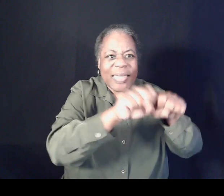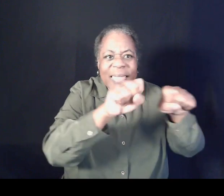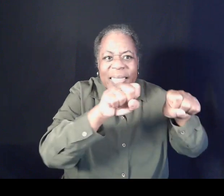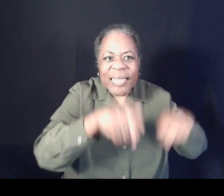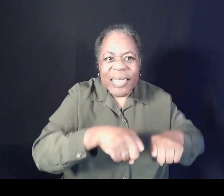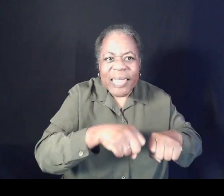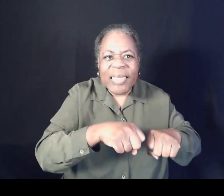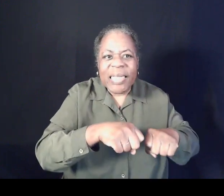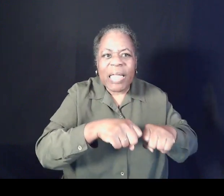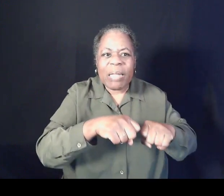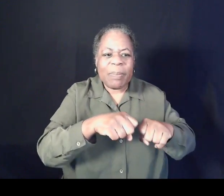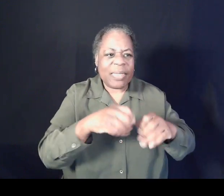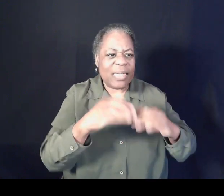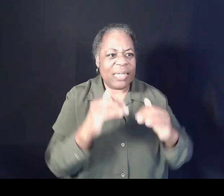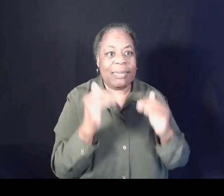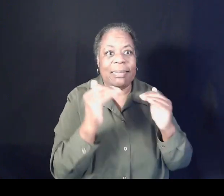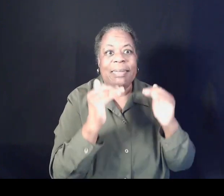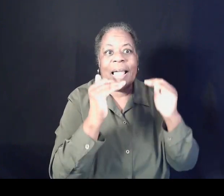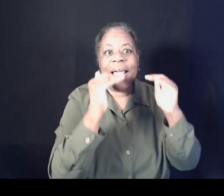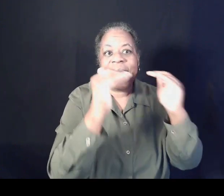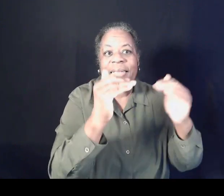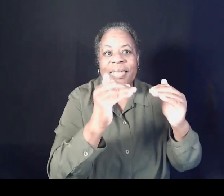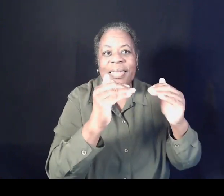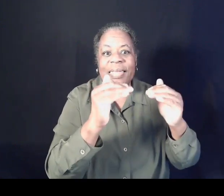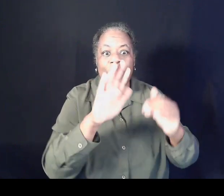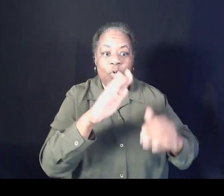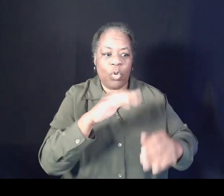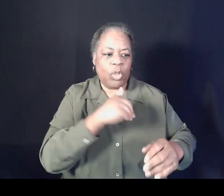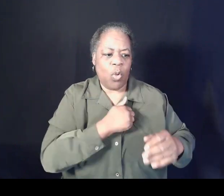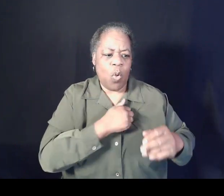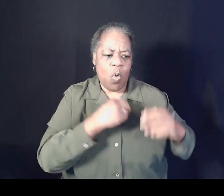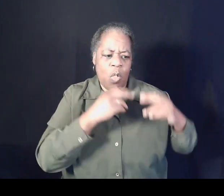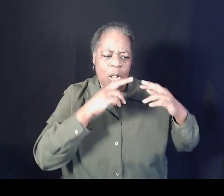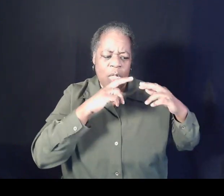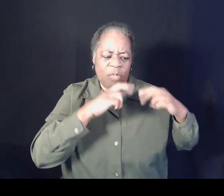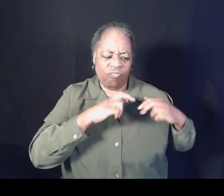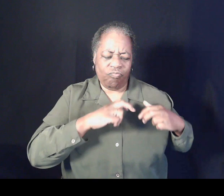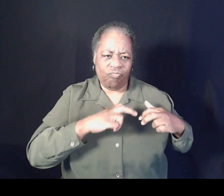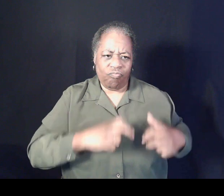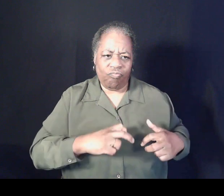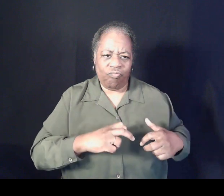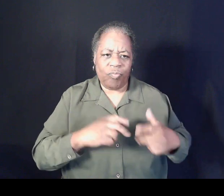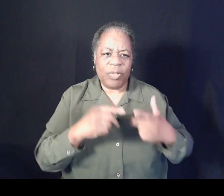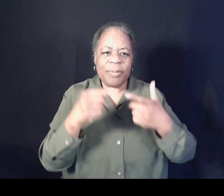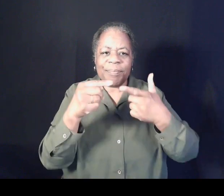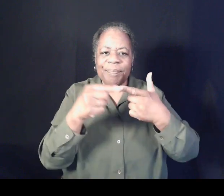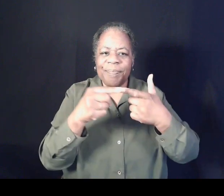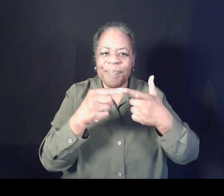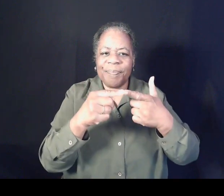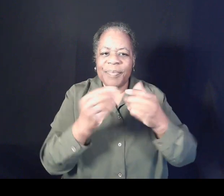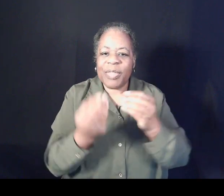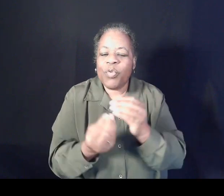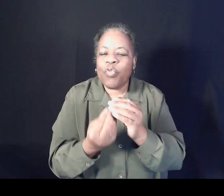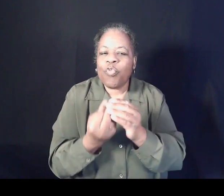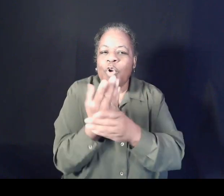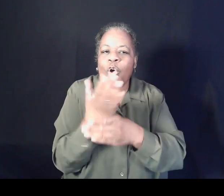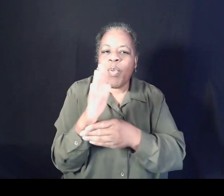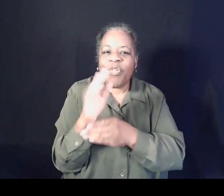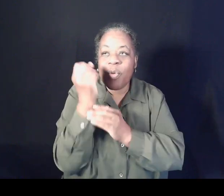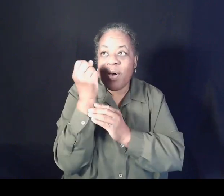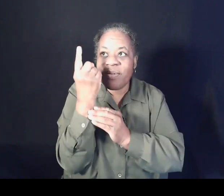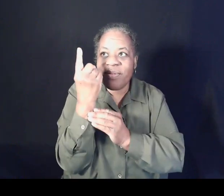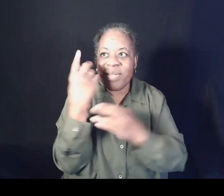behind status? Do an audit of your soul. The second, I want to encourage you to grow in your understanding of